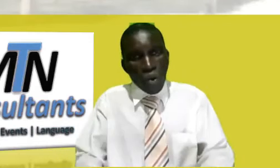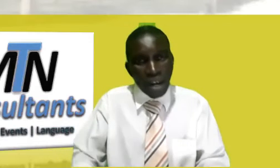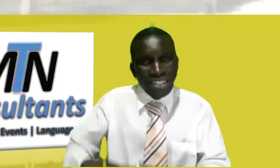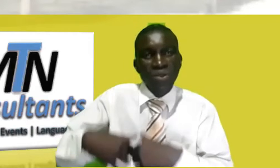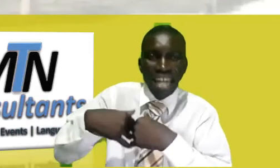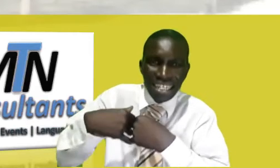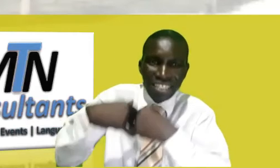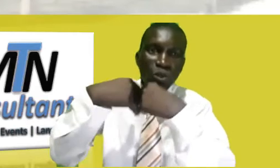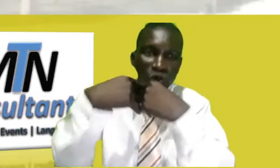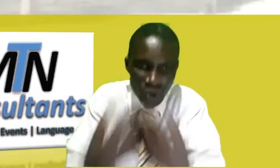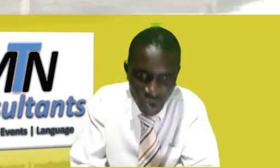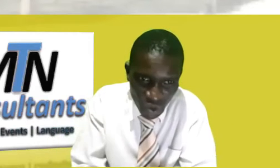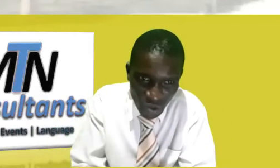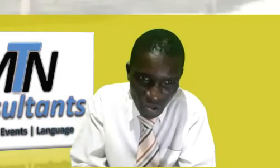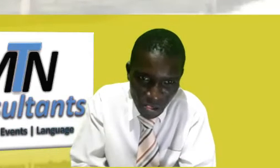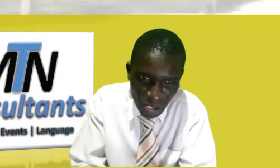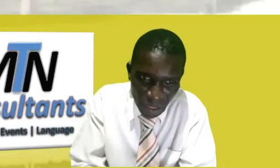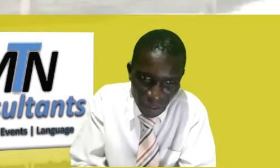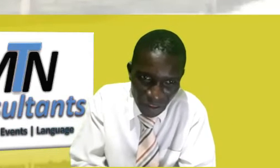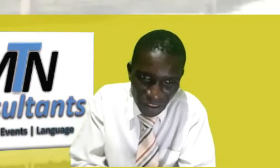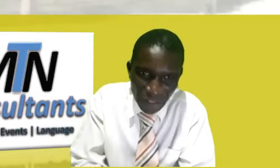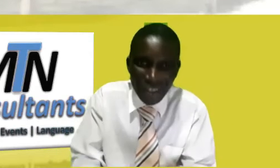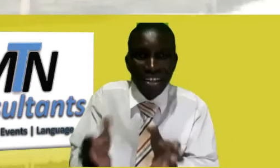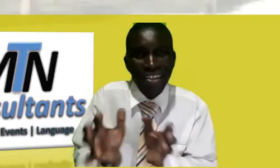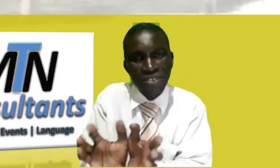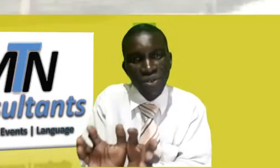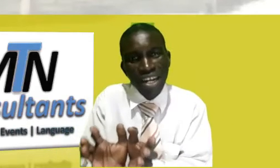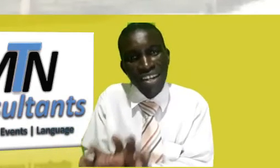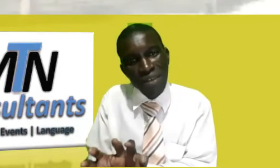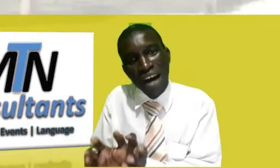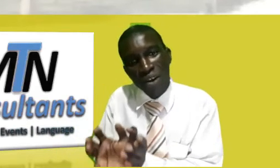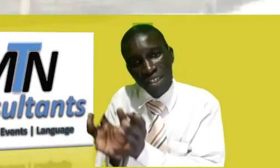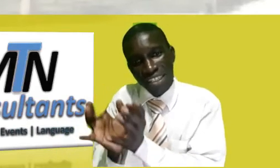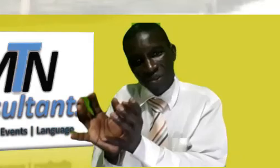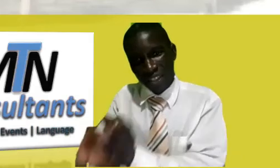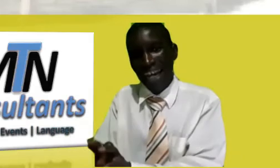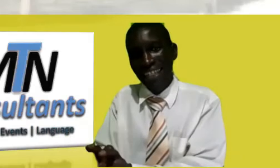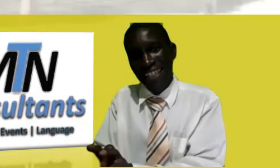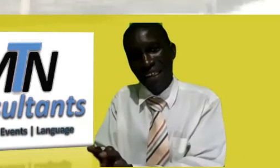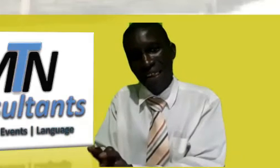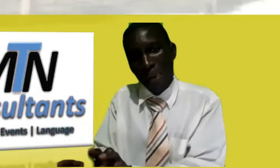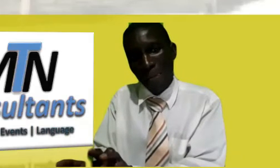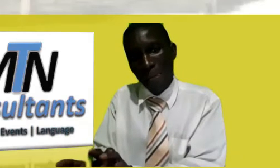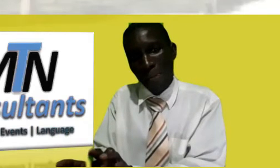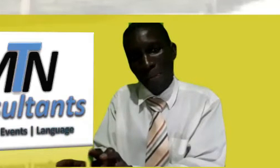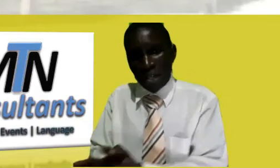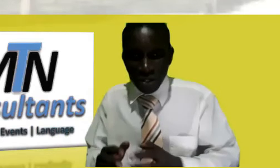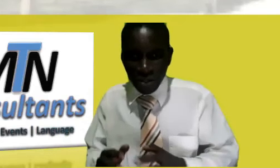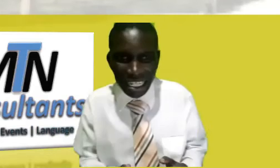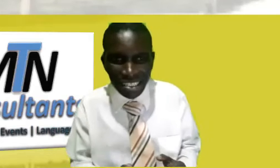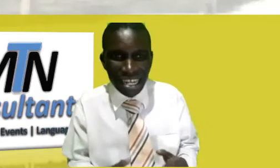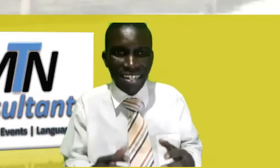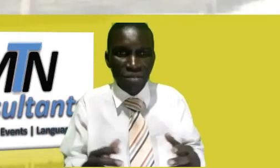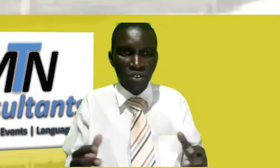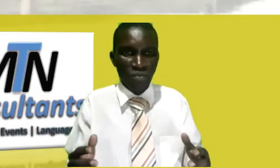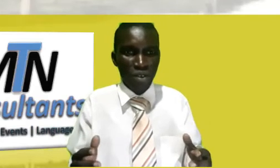or what you like to do? Then they give you a name according to that. So you'll